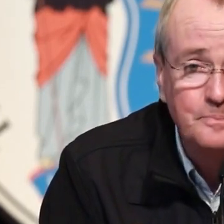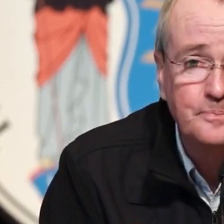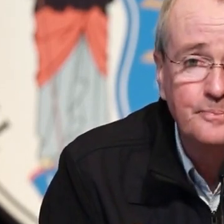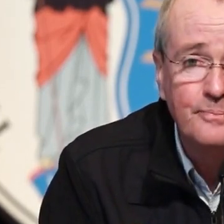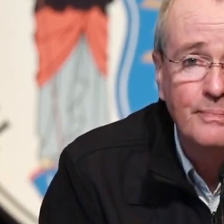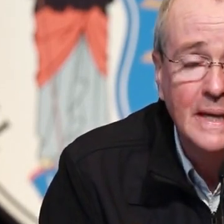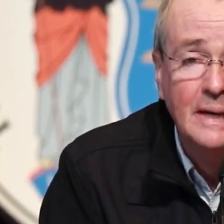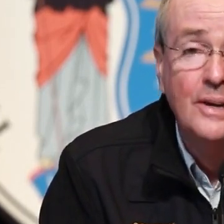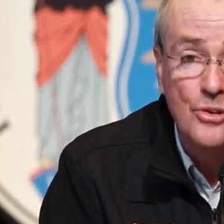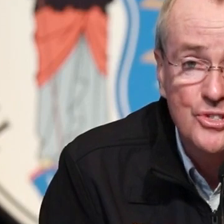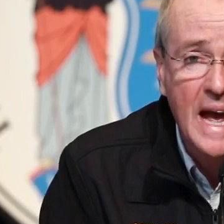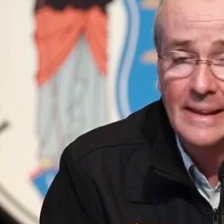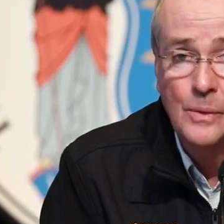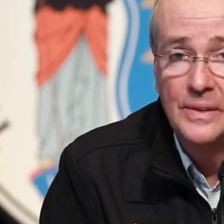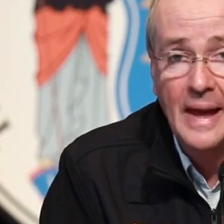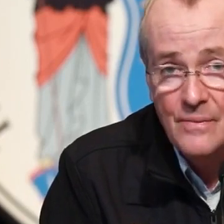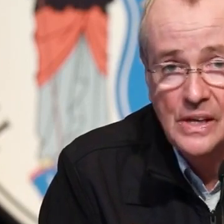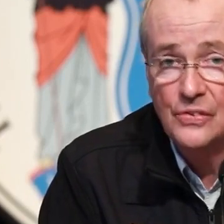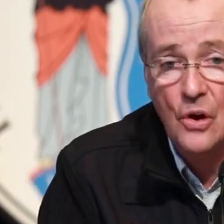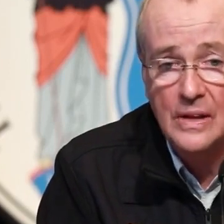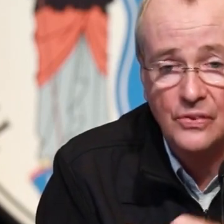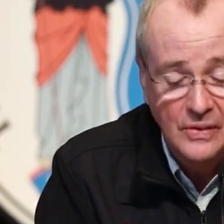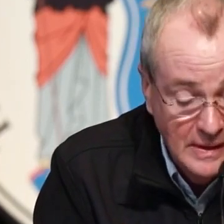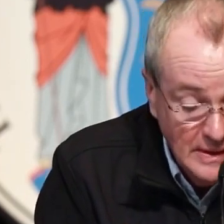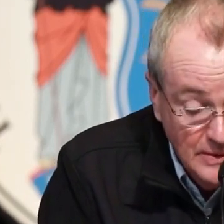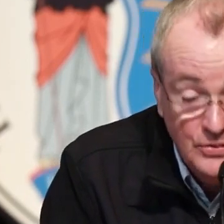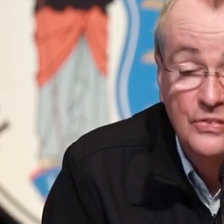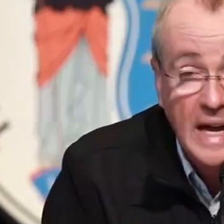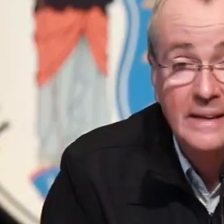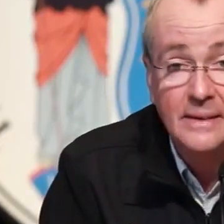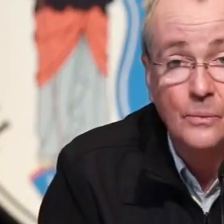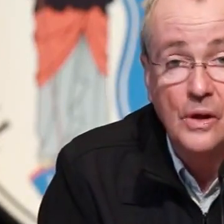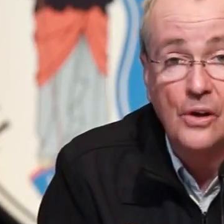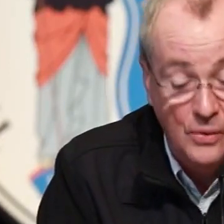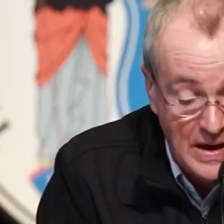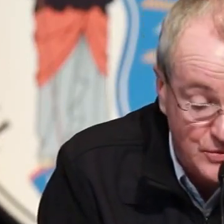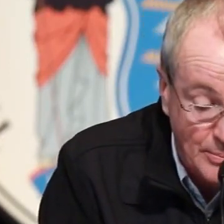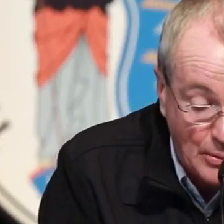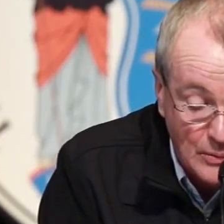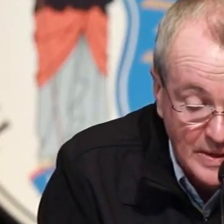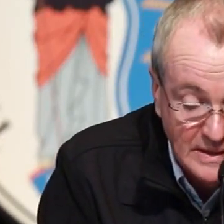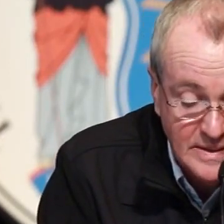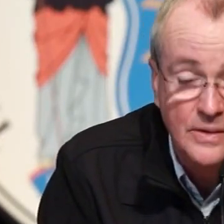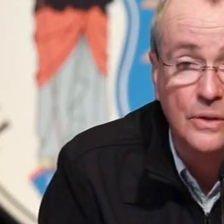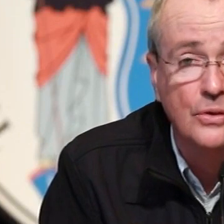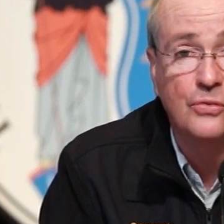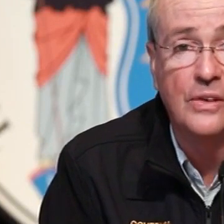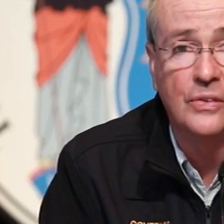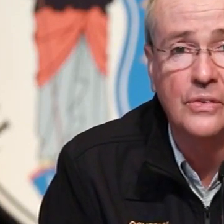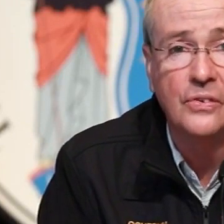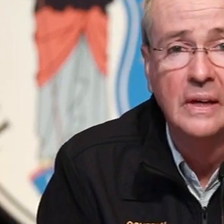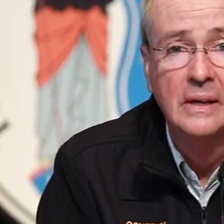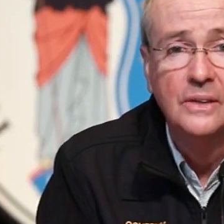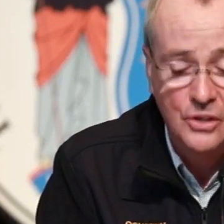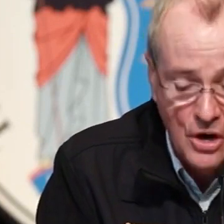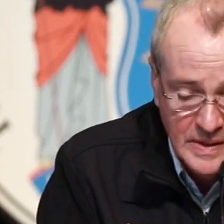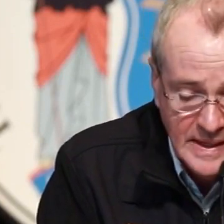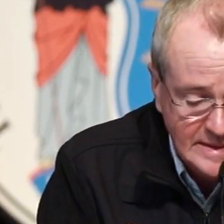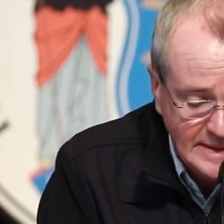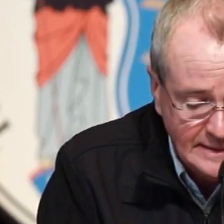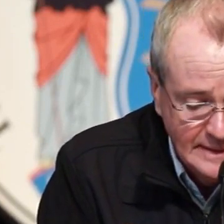now. So sadly, with the heaviest hearts, this is data that we also have to report. We continue to lose residents